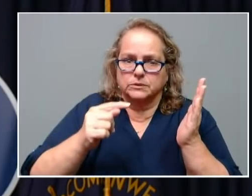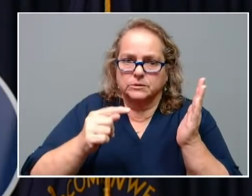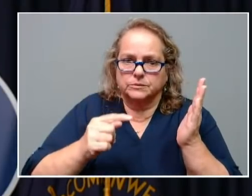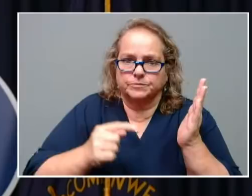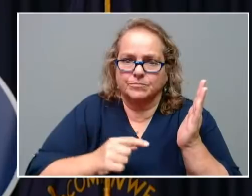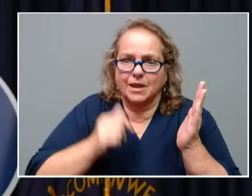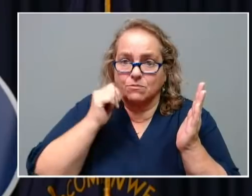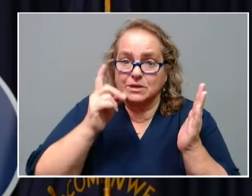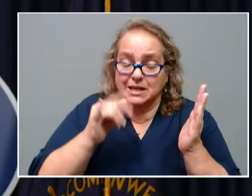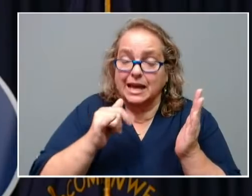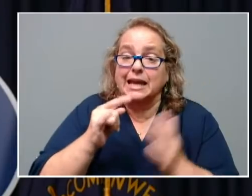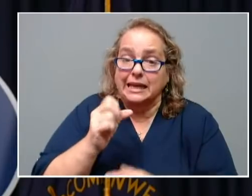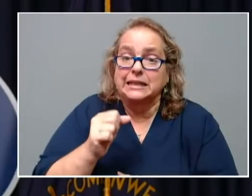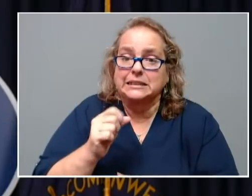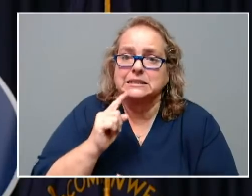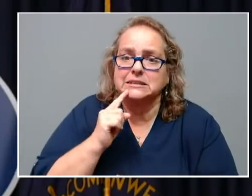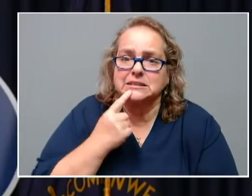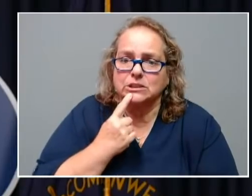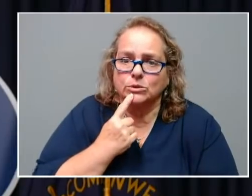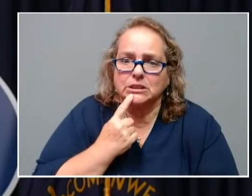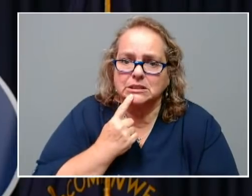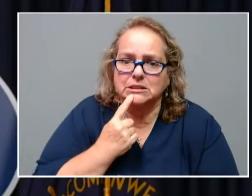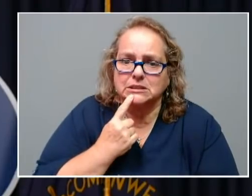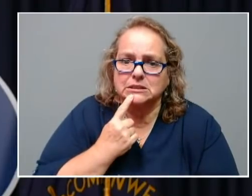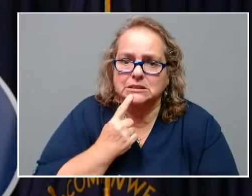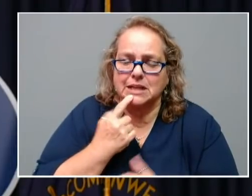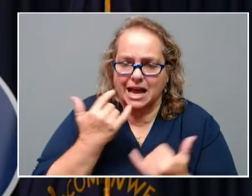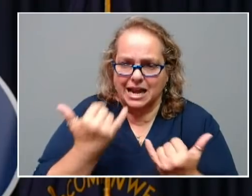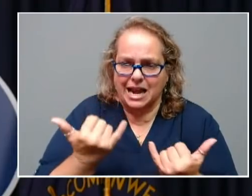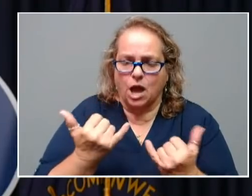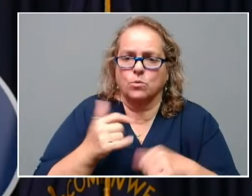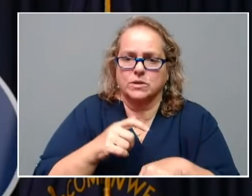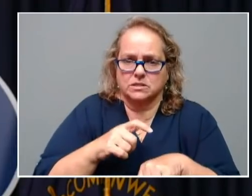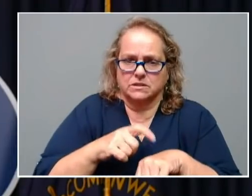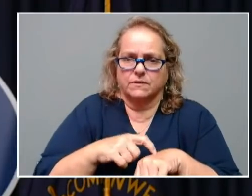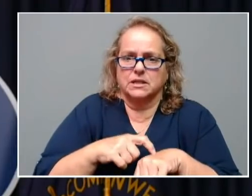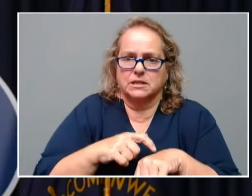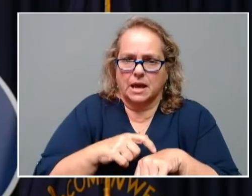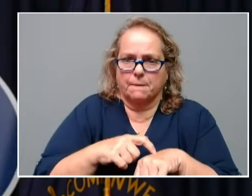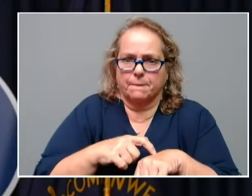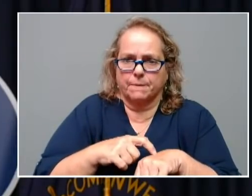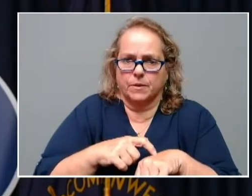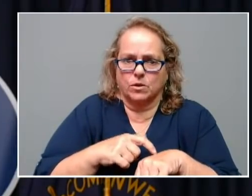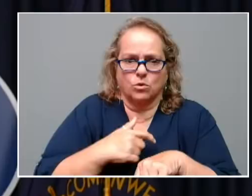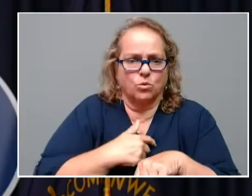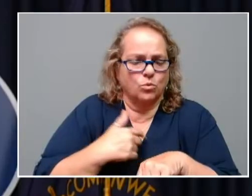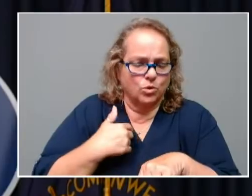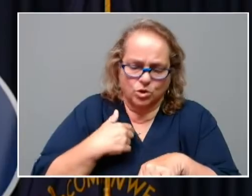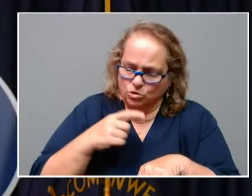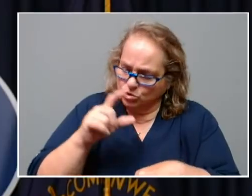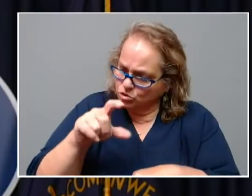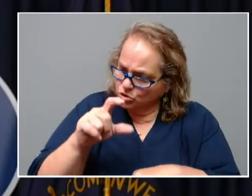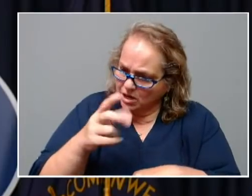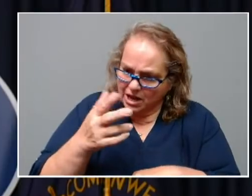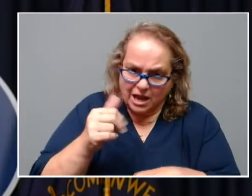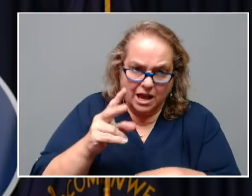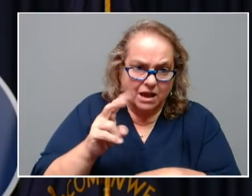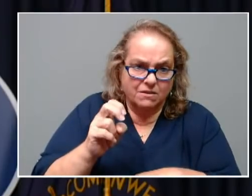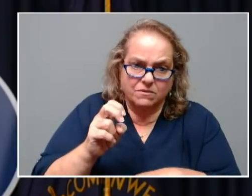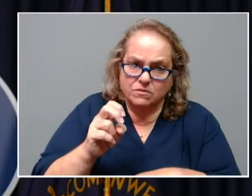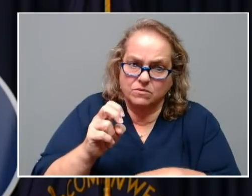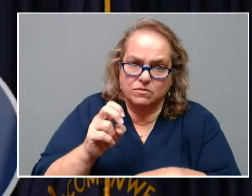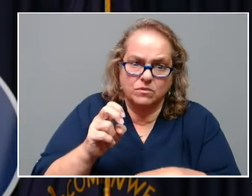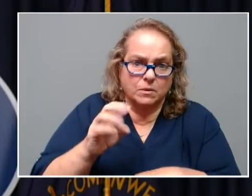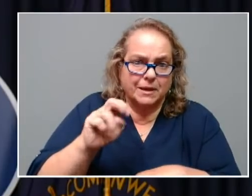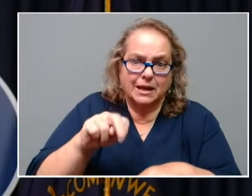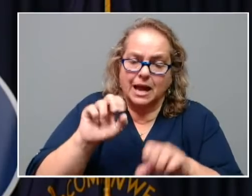serious, and now's the time. We should have gotten, we should have been able to